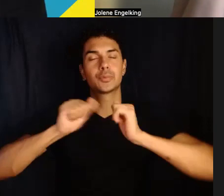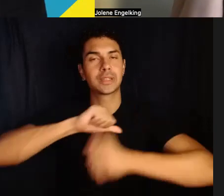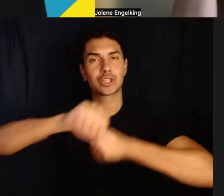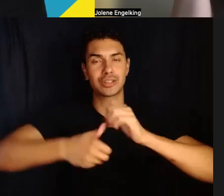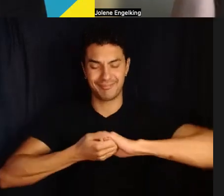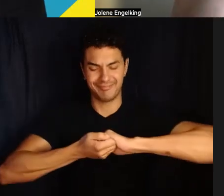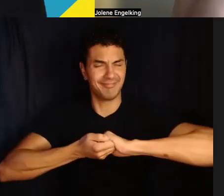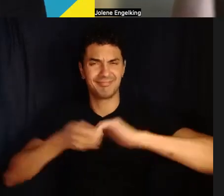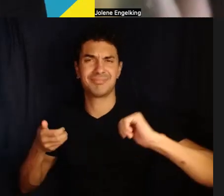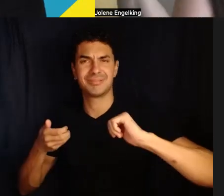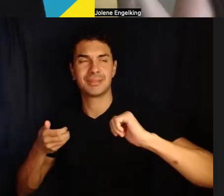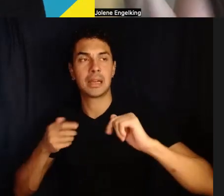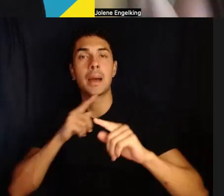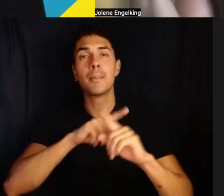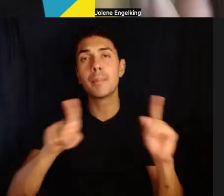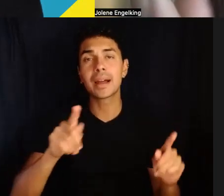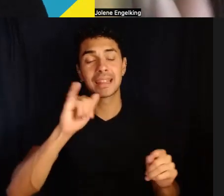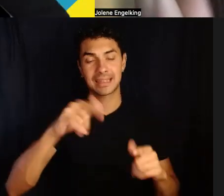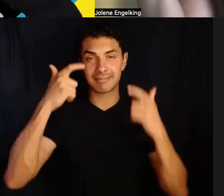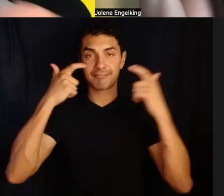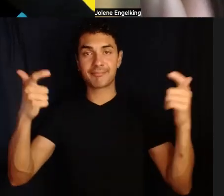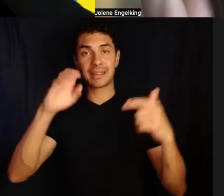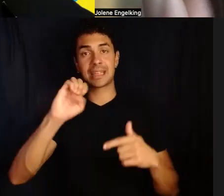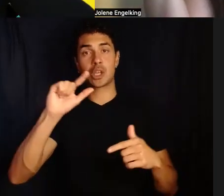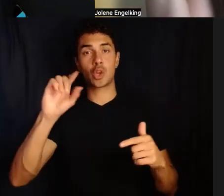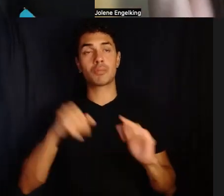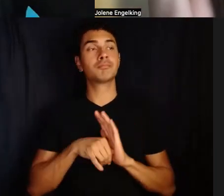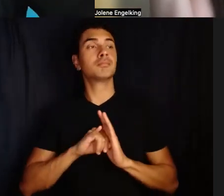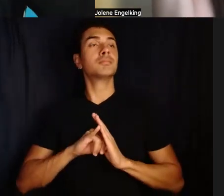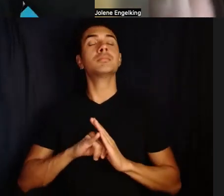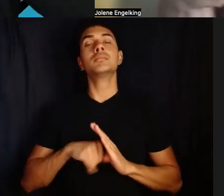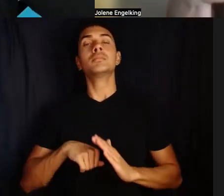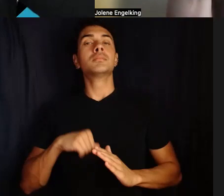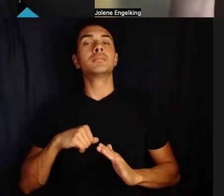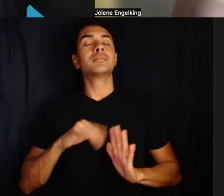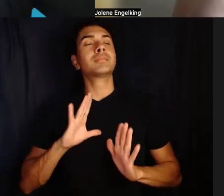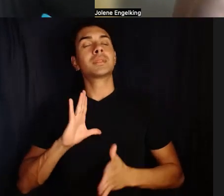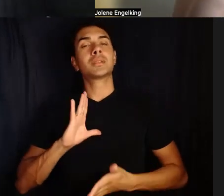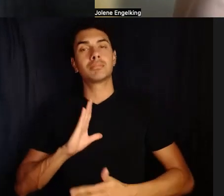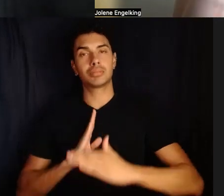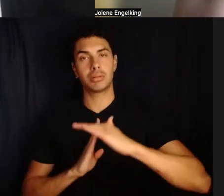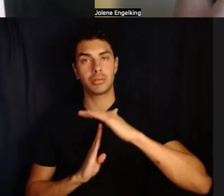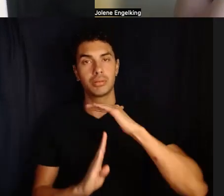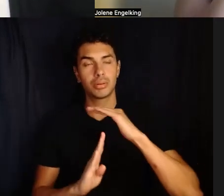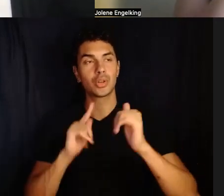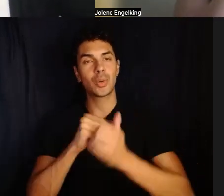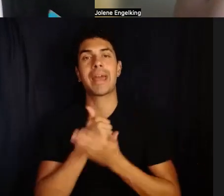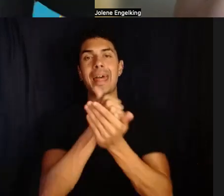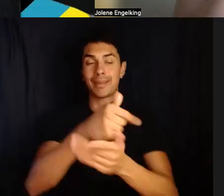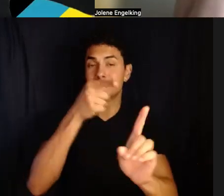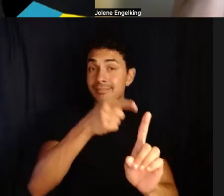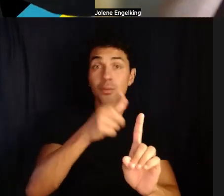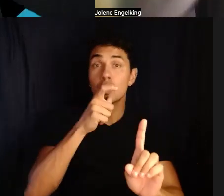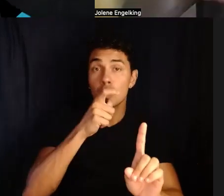survivors? So if we could do away with that ego, and especially when you're adding in, if it's a tribal program and a mainstream program, like how are we best able